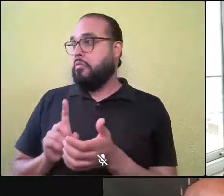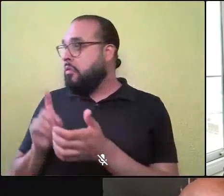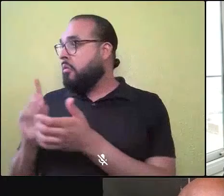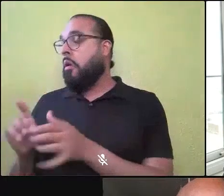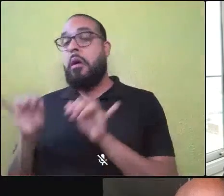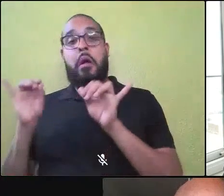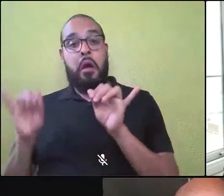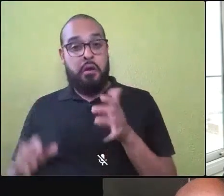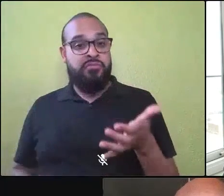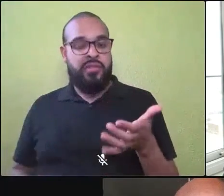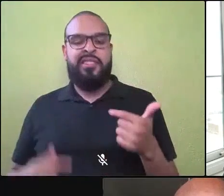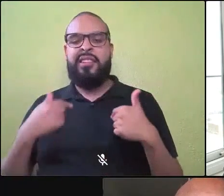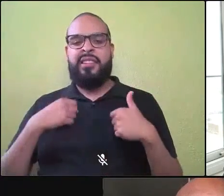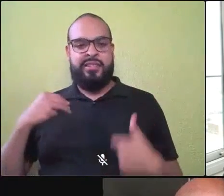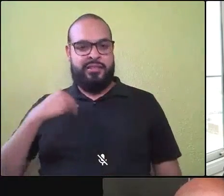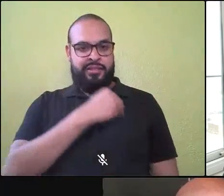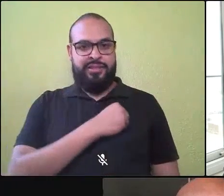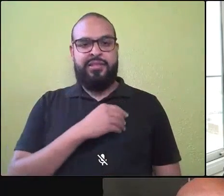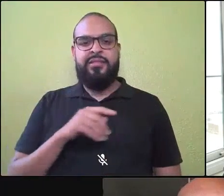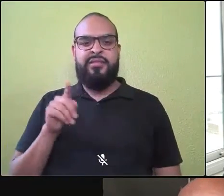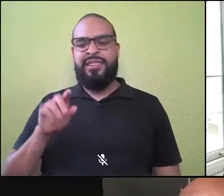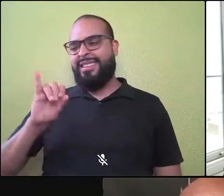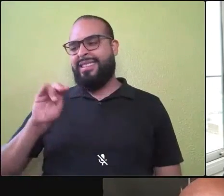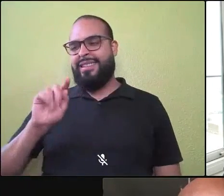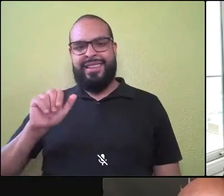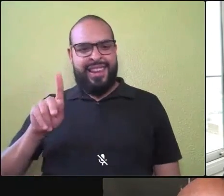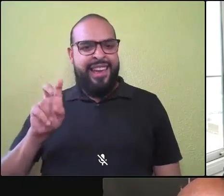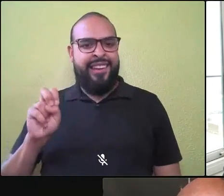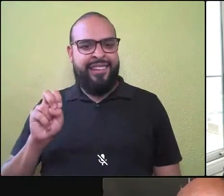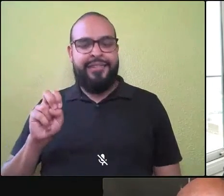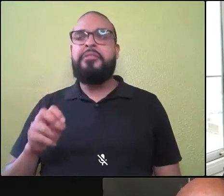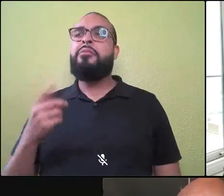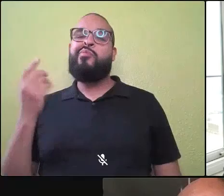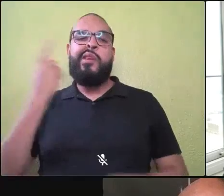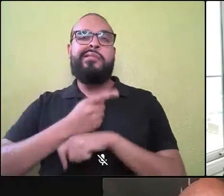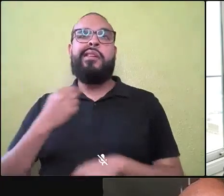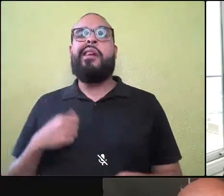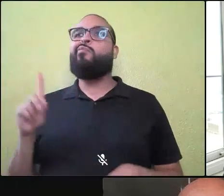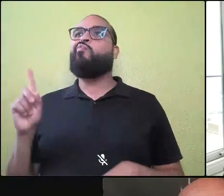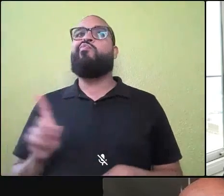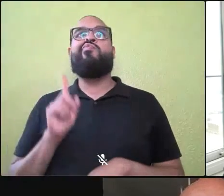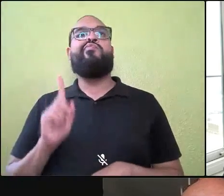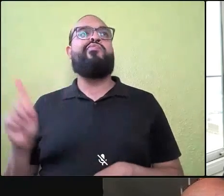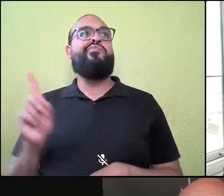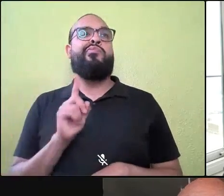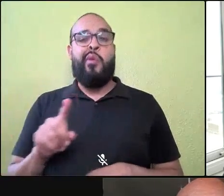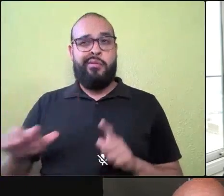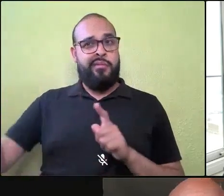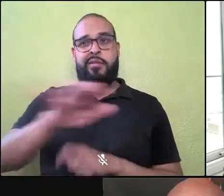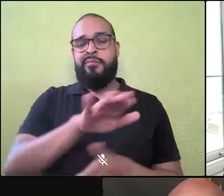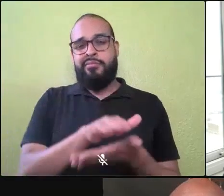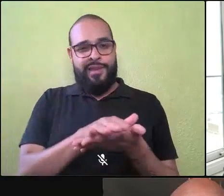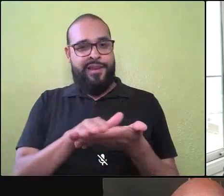stuff. So I was a member over at the club over at LinkedIn, and I was just walking around, And it was another one of those environments. That's a nice environment, but we